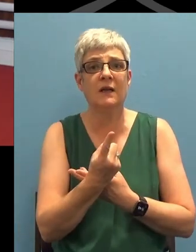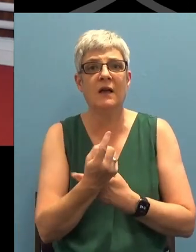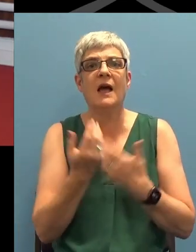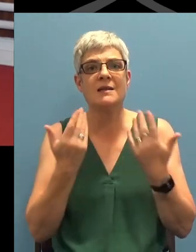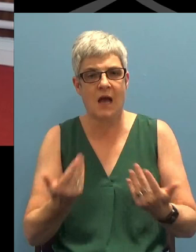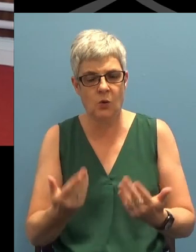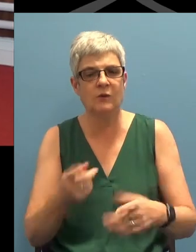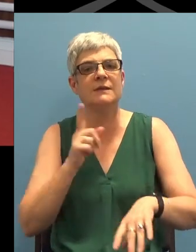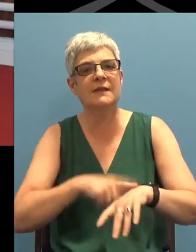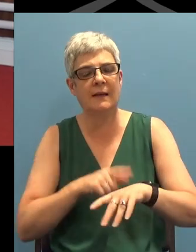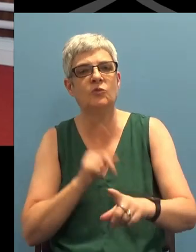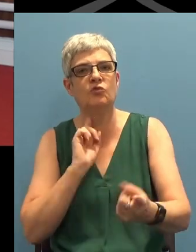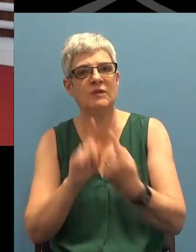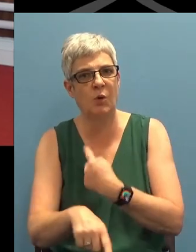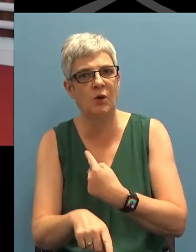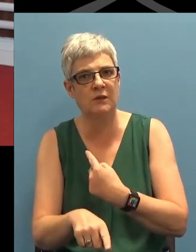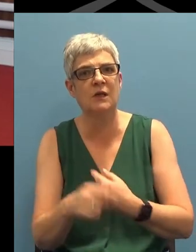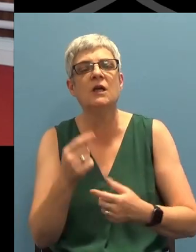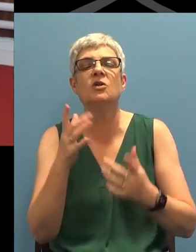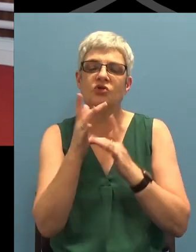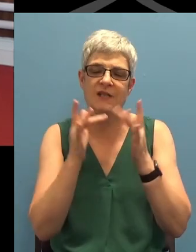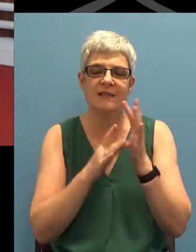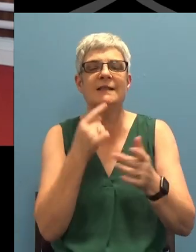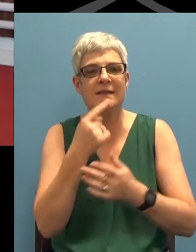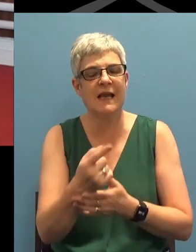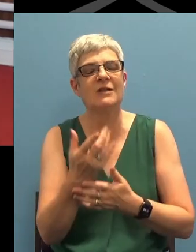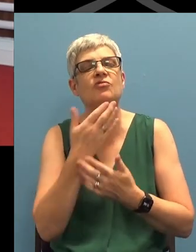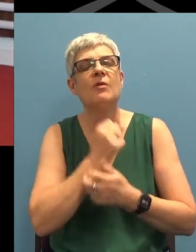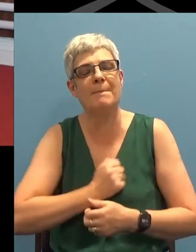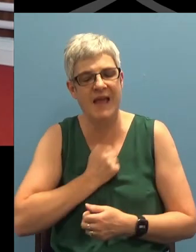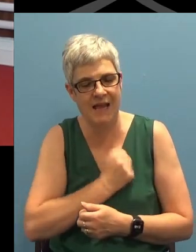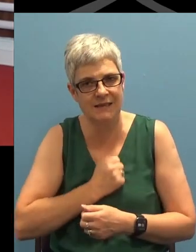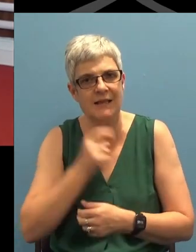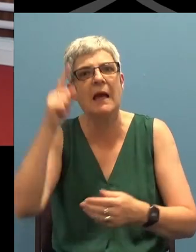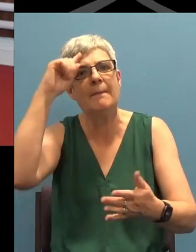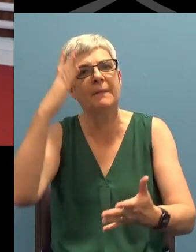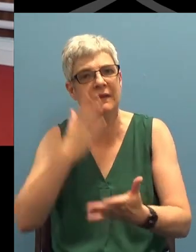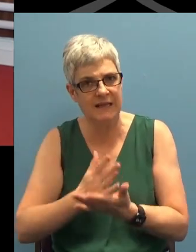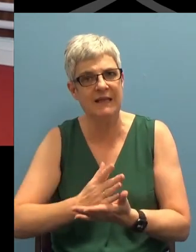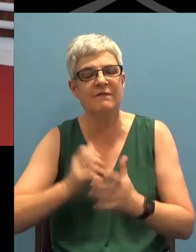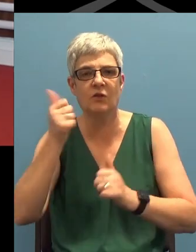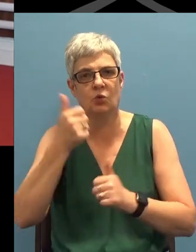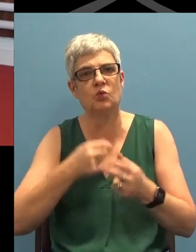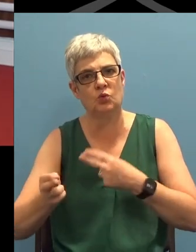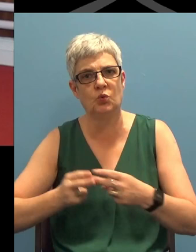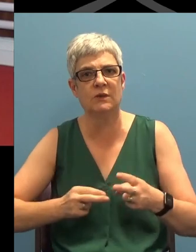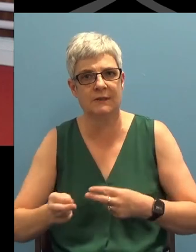respond. So Jesus says, repent, verse 15, and believe the good news.